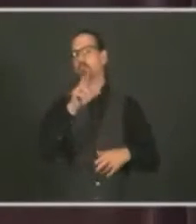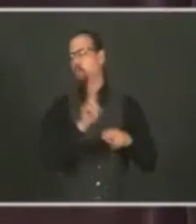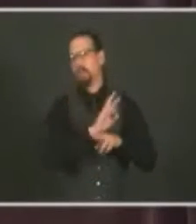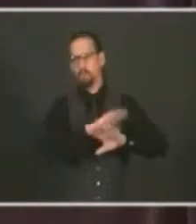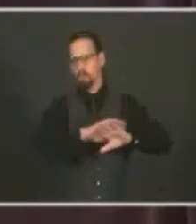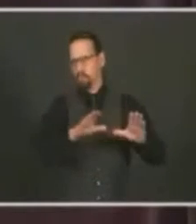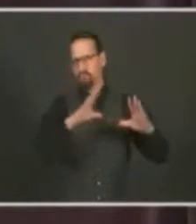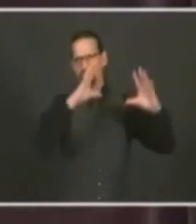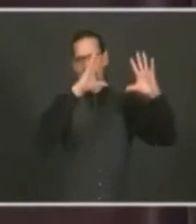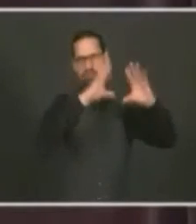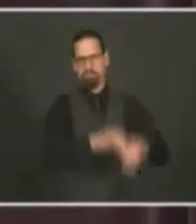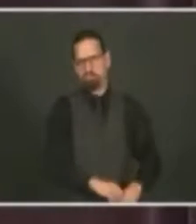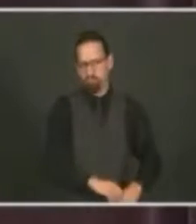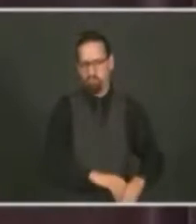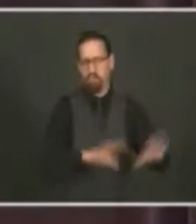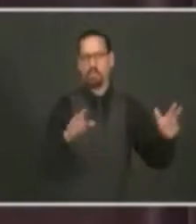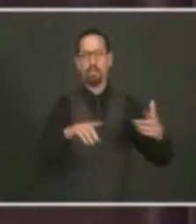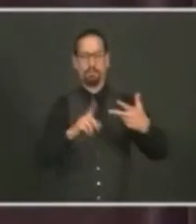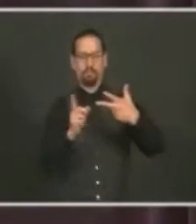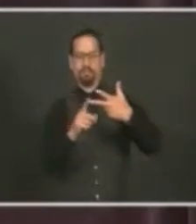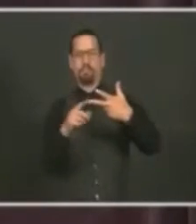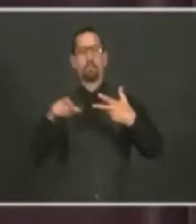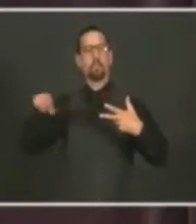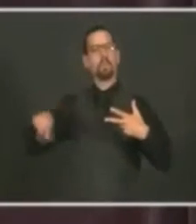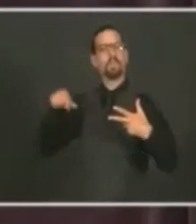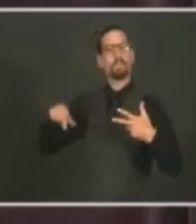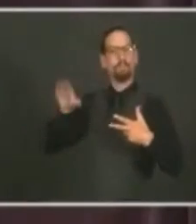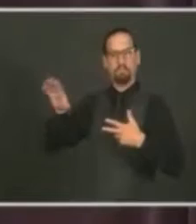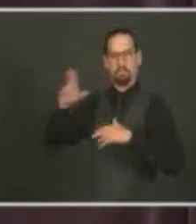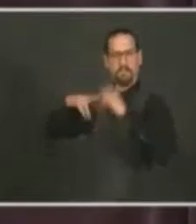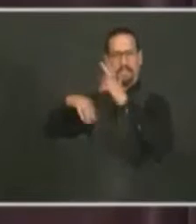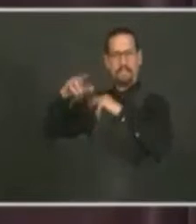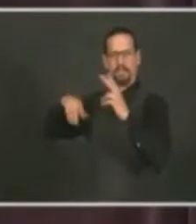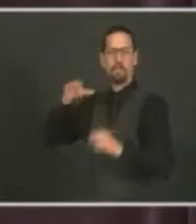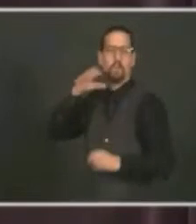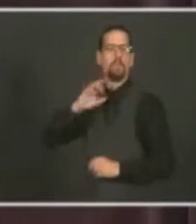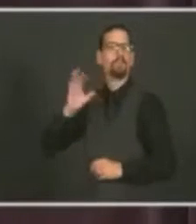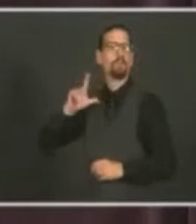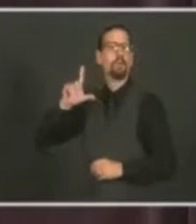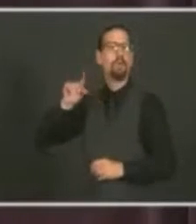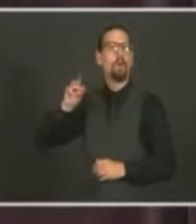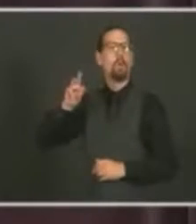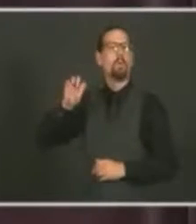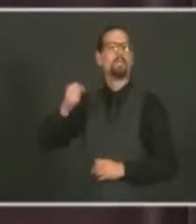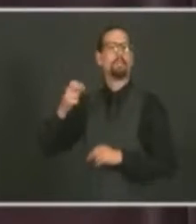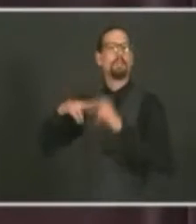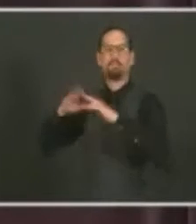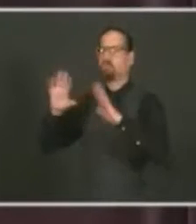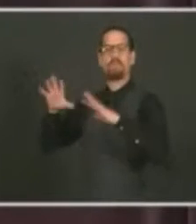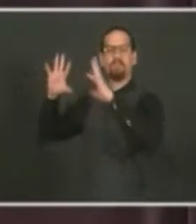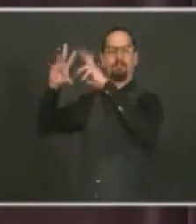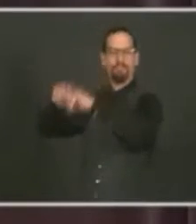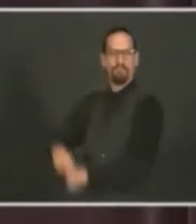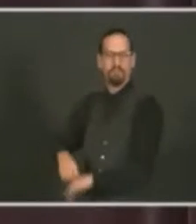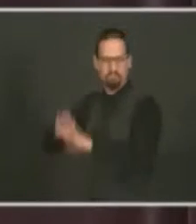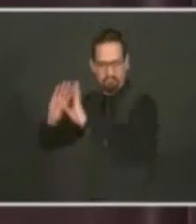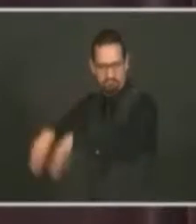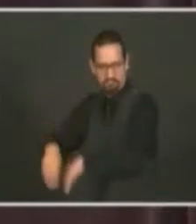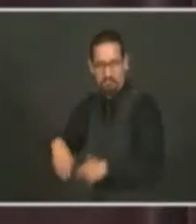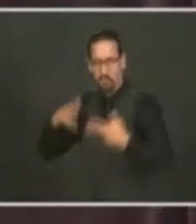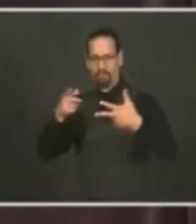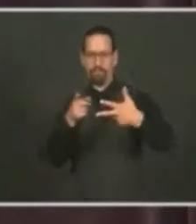in Cranston. This was a decision that was made very carefully, just so that everyone